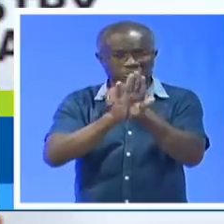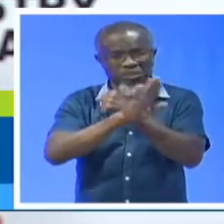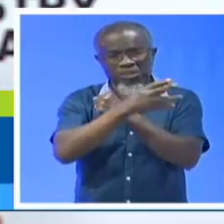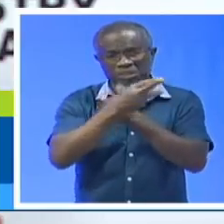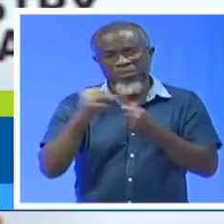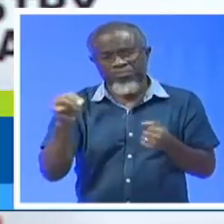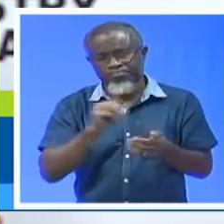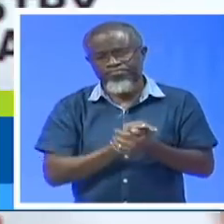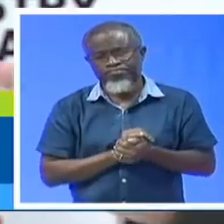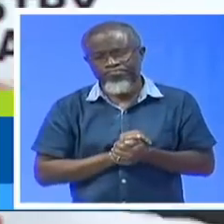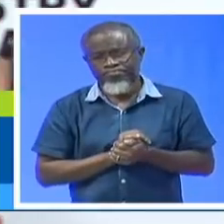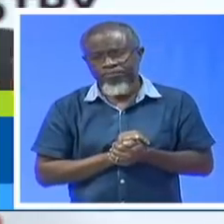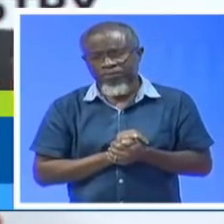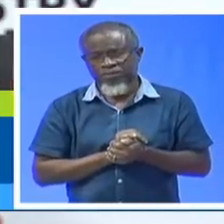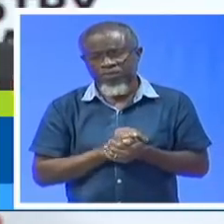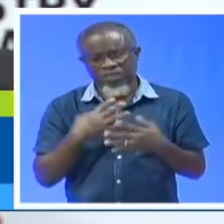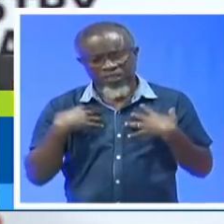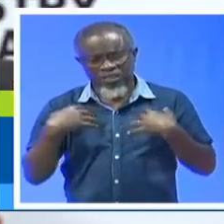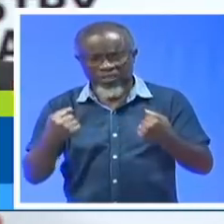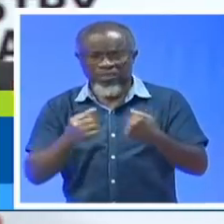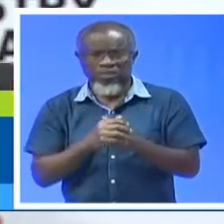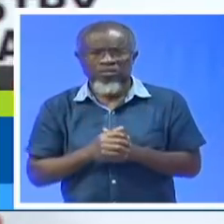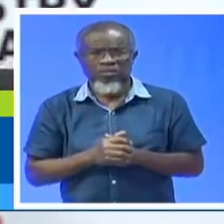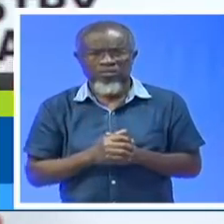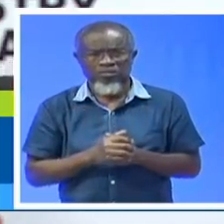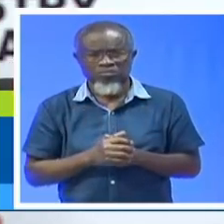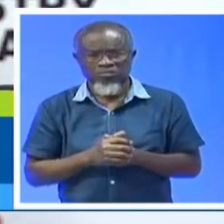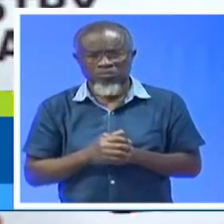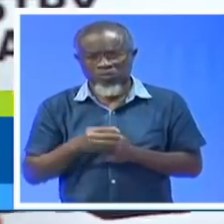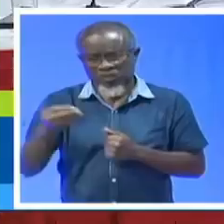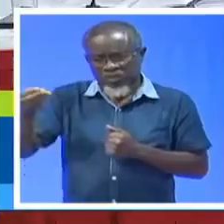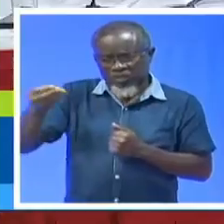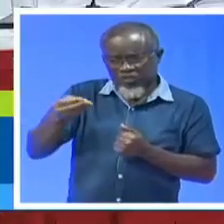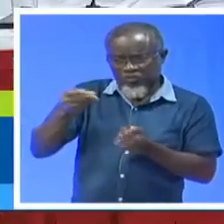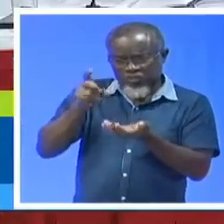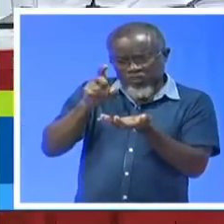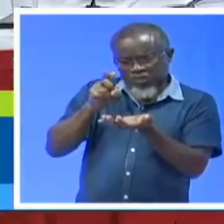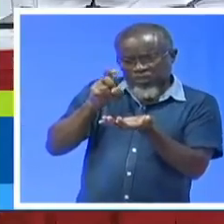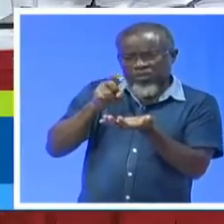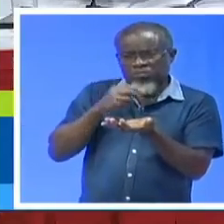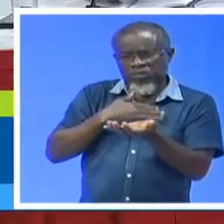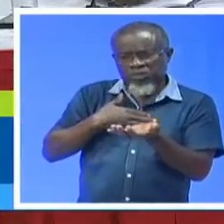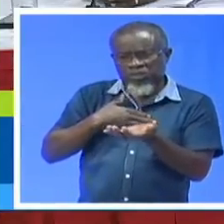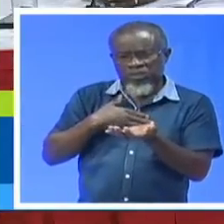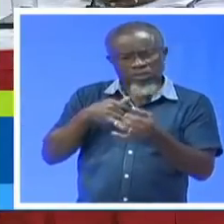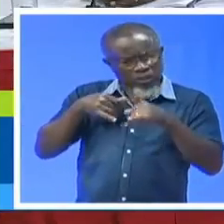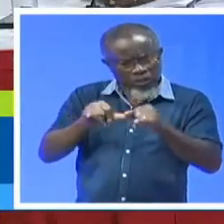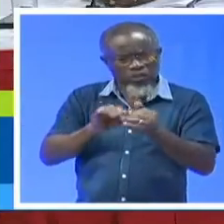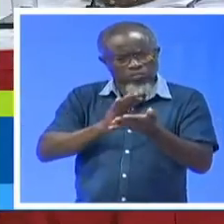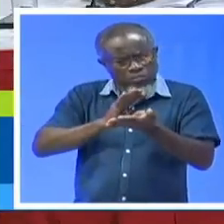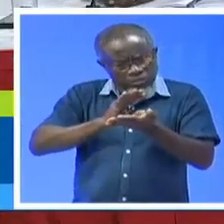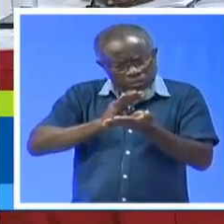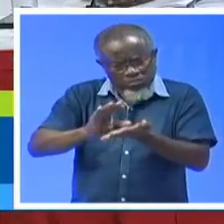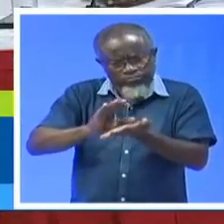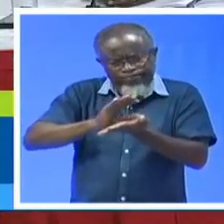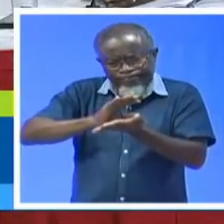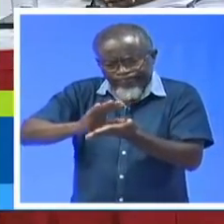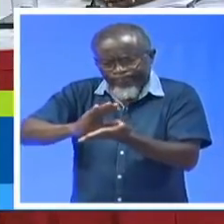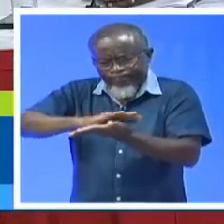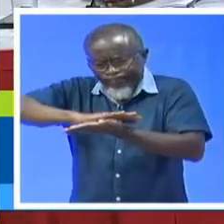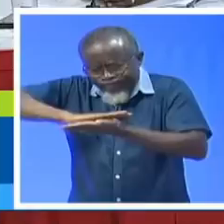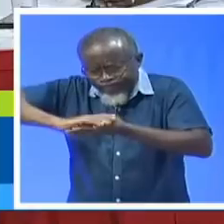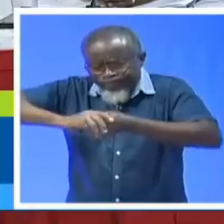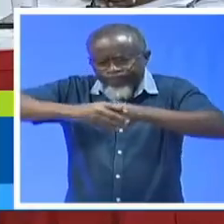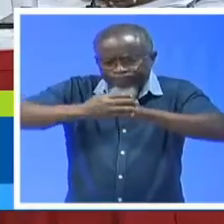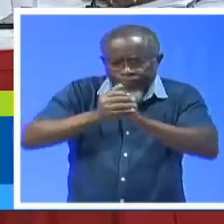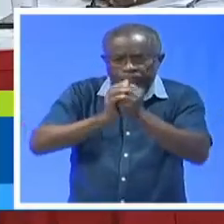way to do that this Christmas, just pass the sanitizer for me, please, is keep on sanitizing your hands as much as